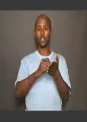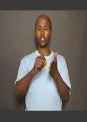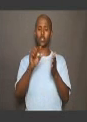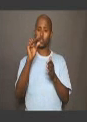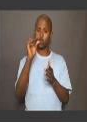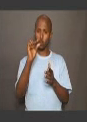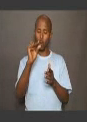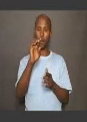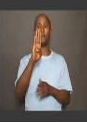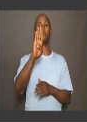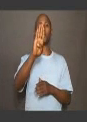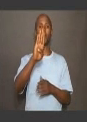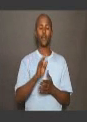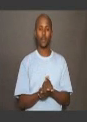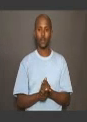small b.